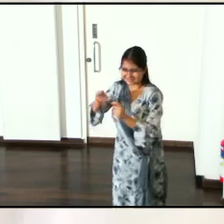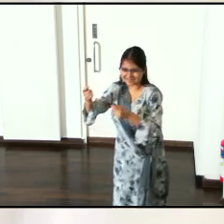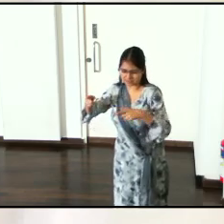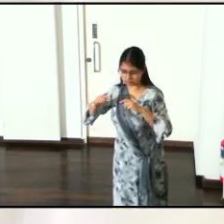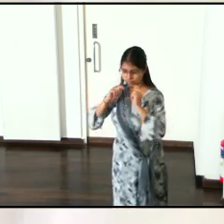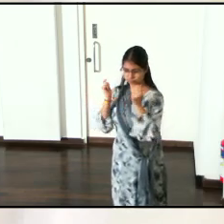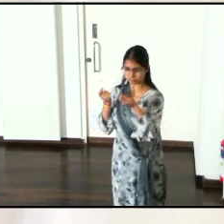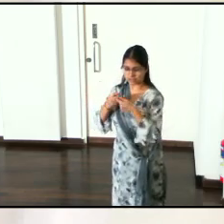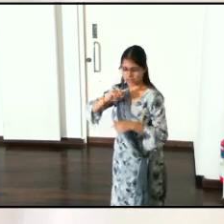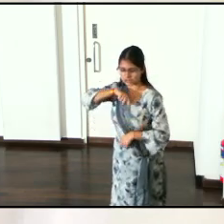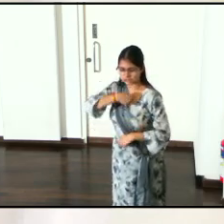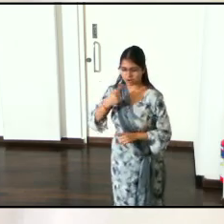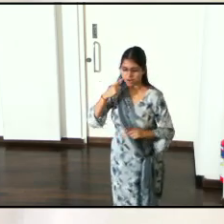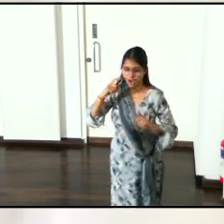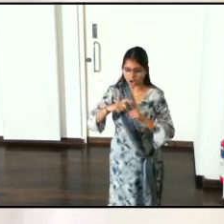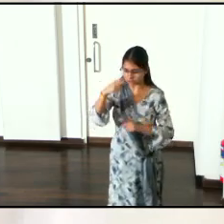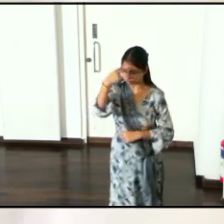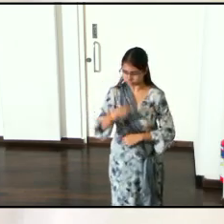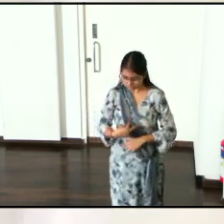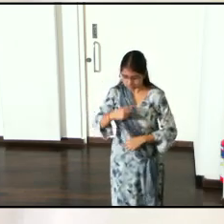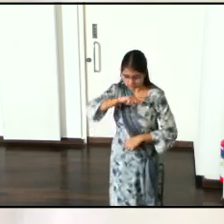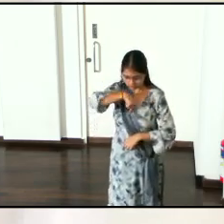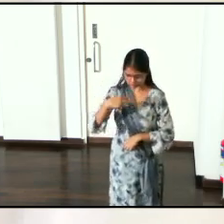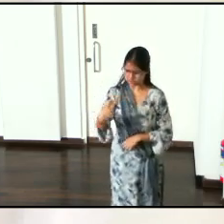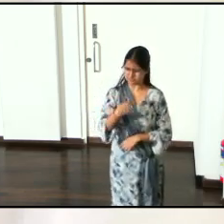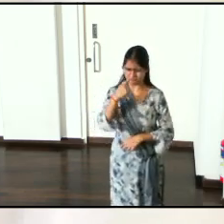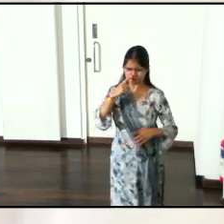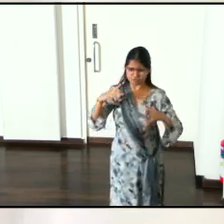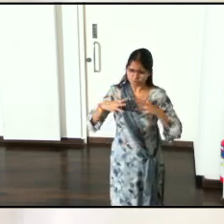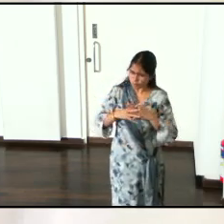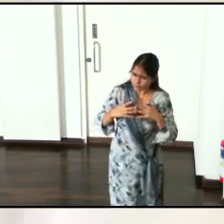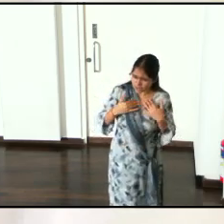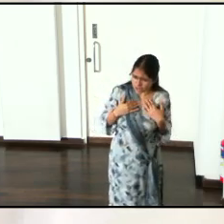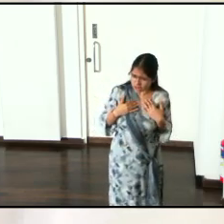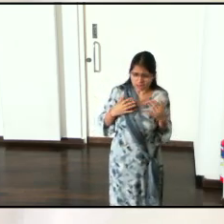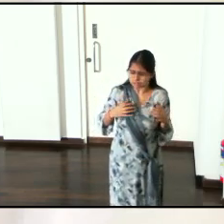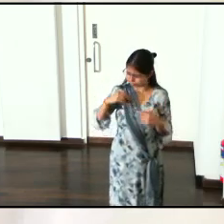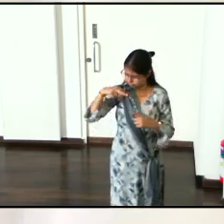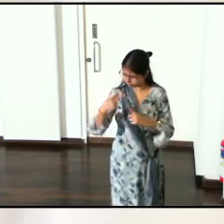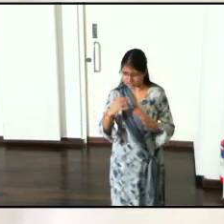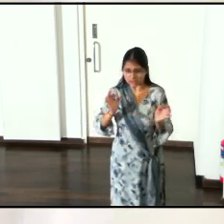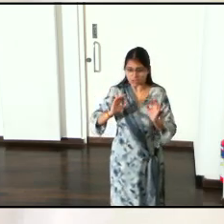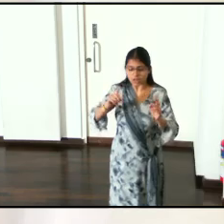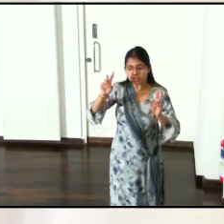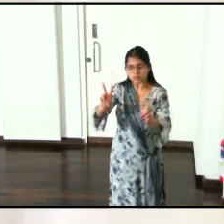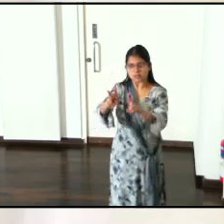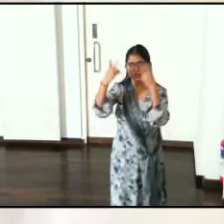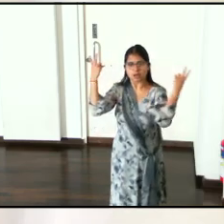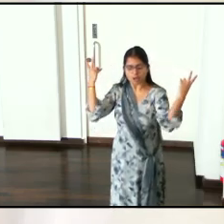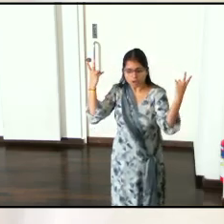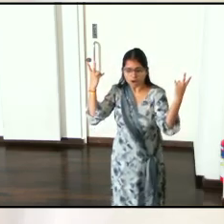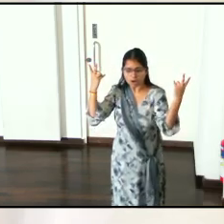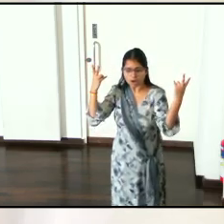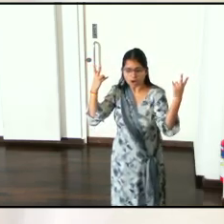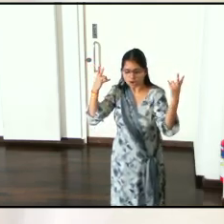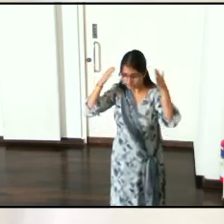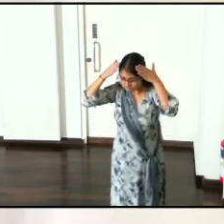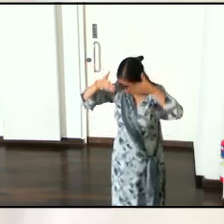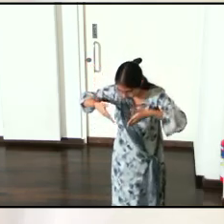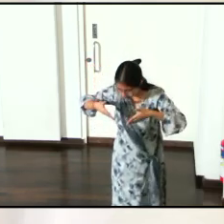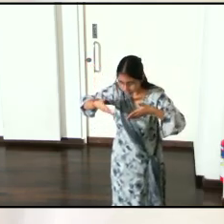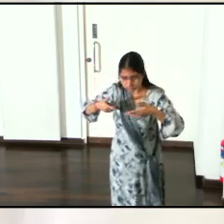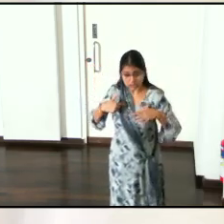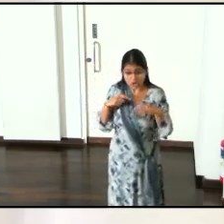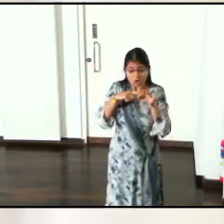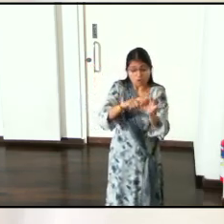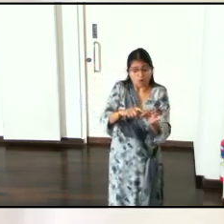not self-identify as women's groups, they are very different in tenor and the kinds of issues that are emphasized or the questions